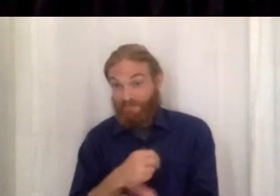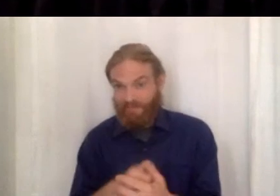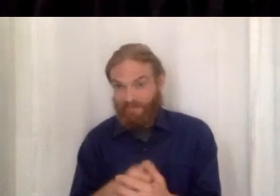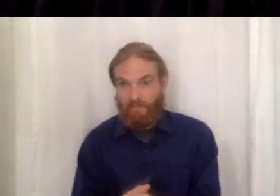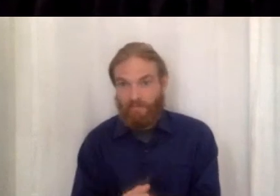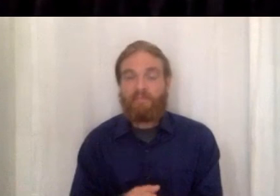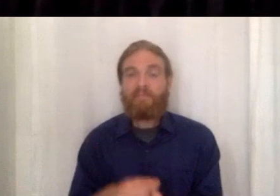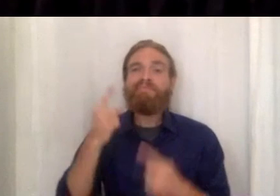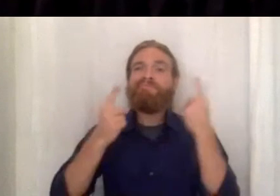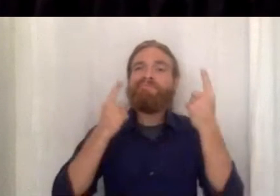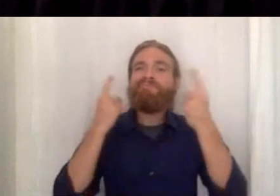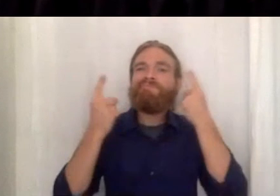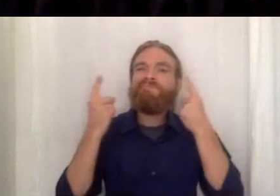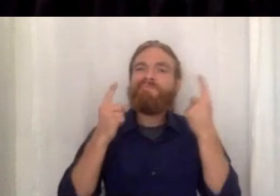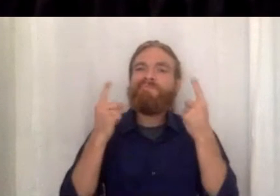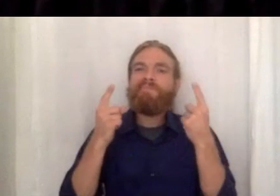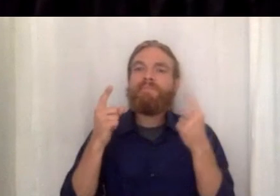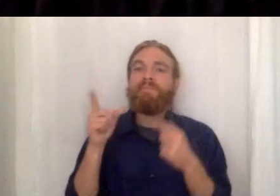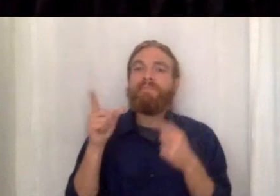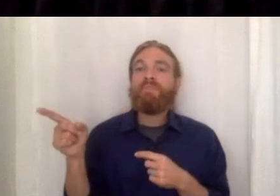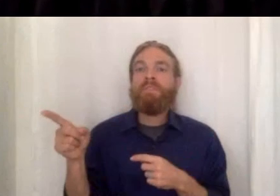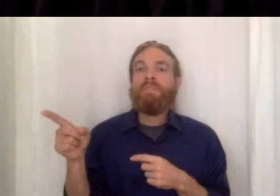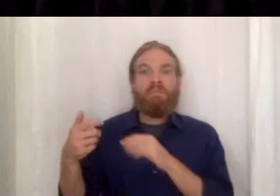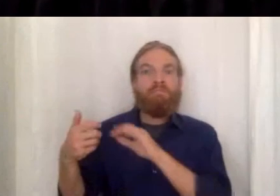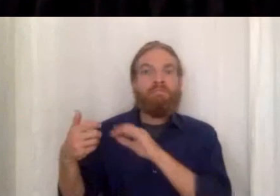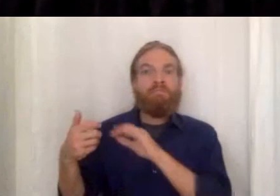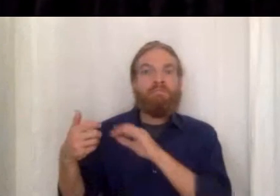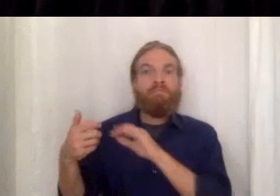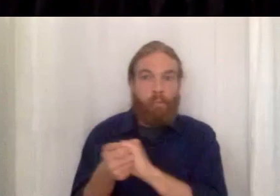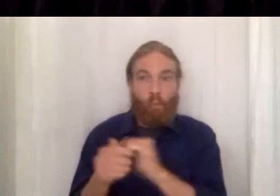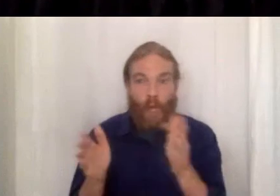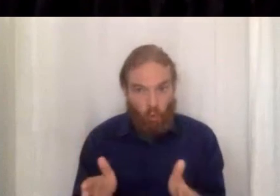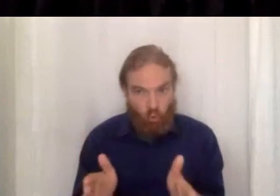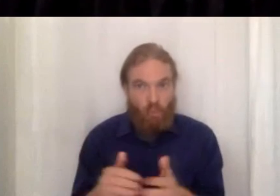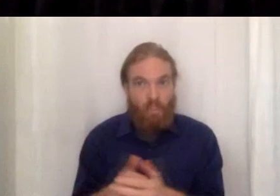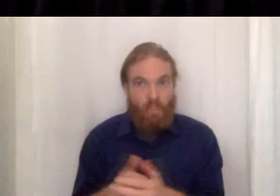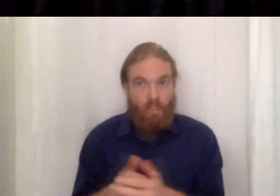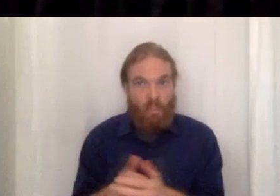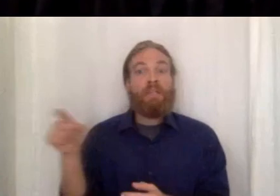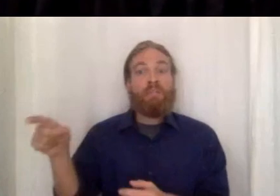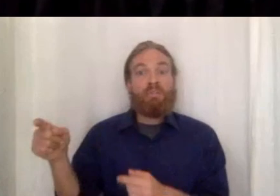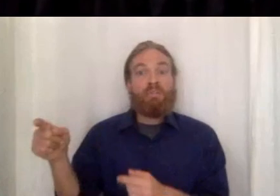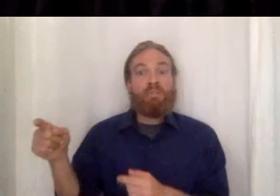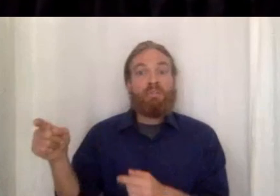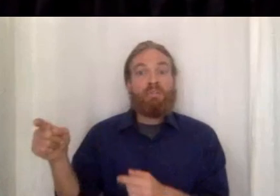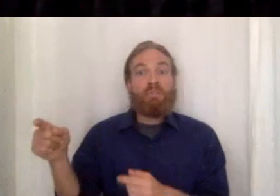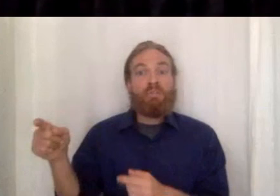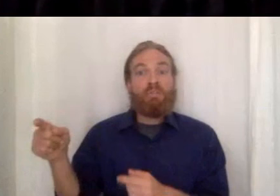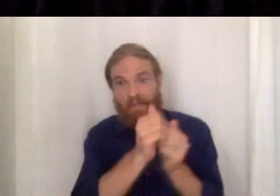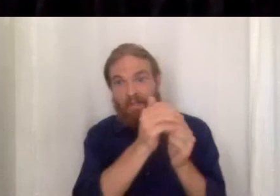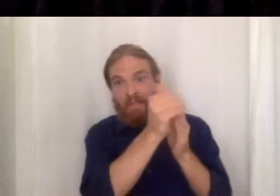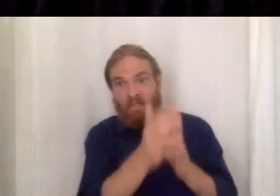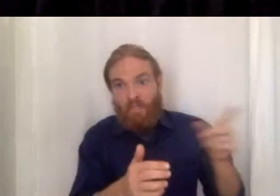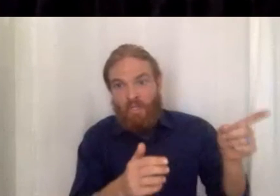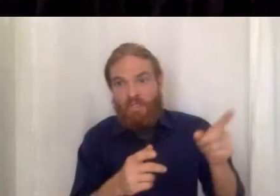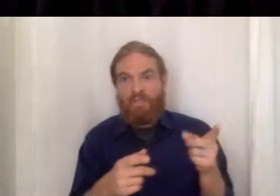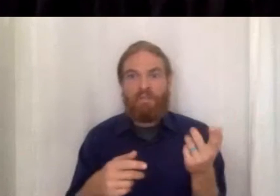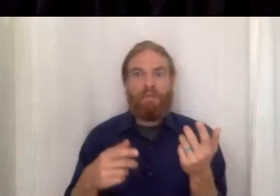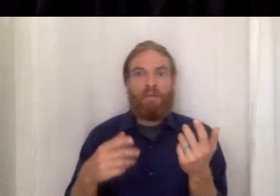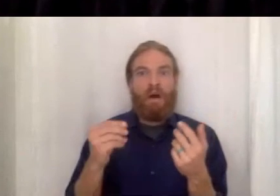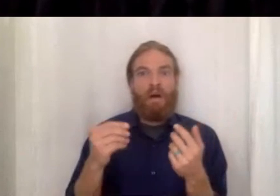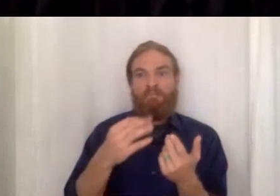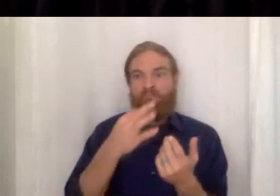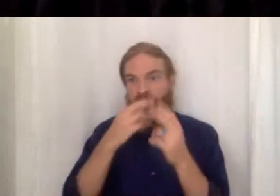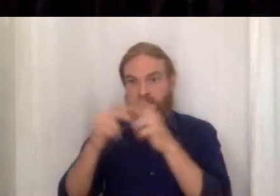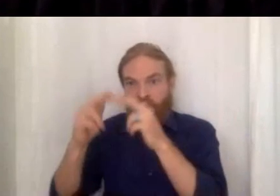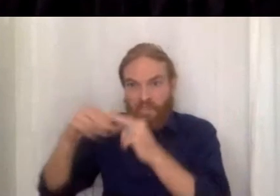collaborative leader with expertise in relationship building and community partnerships. And she also has a proven track